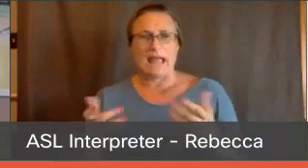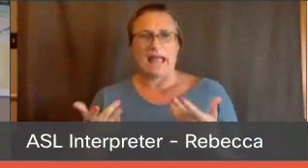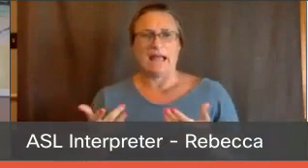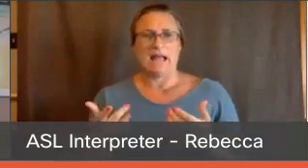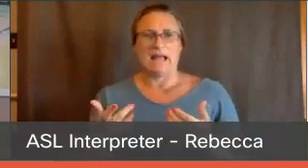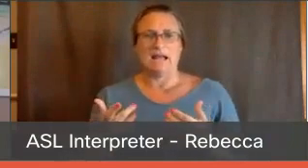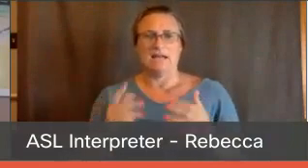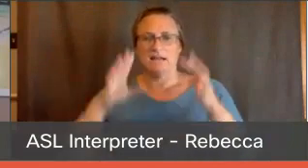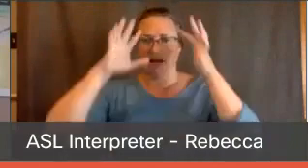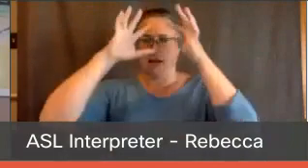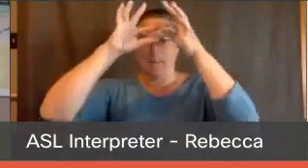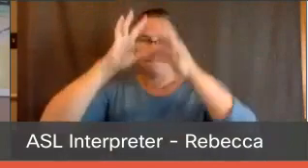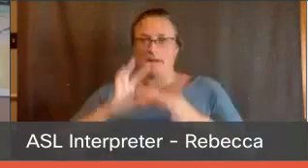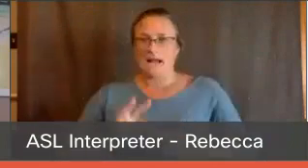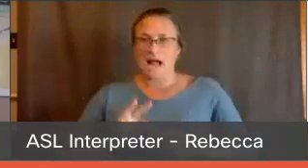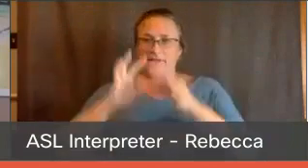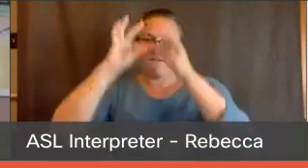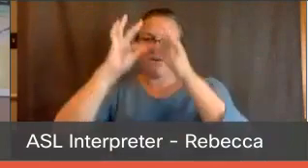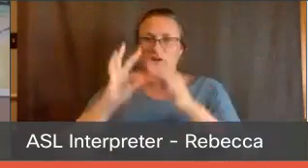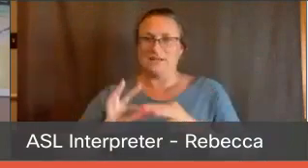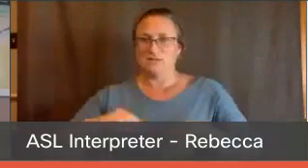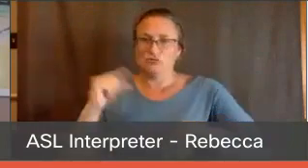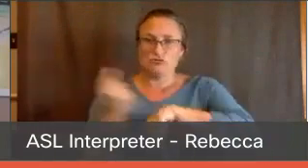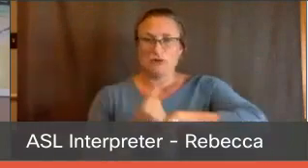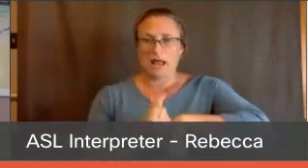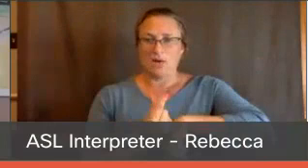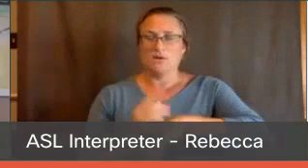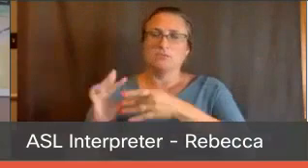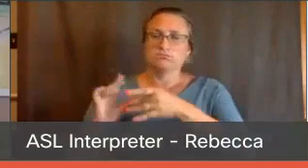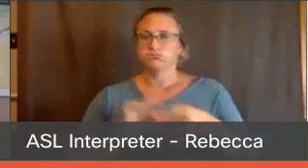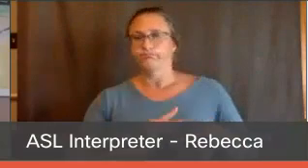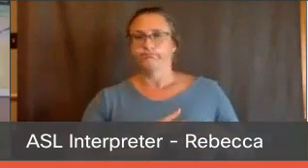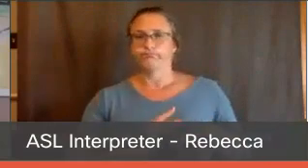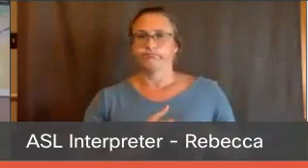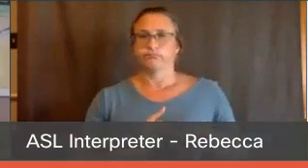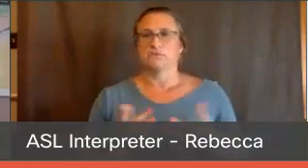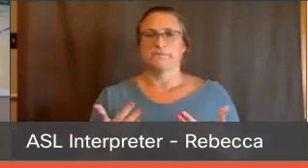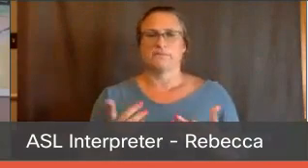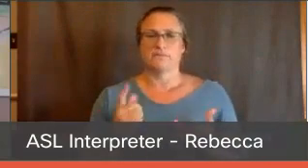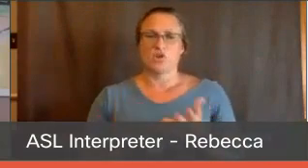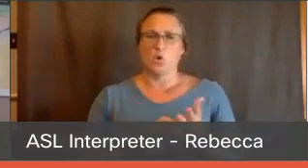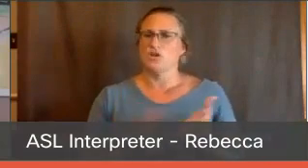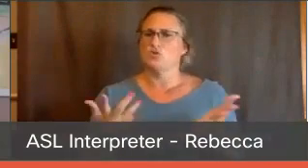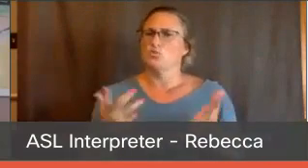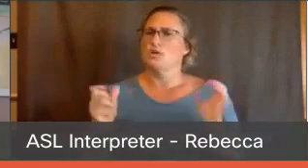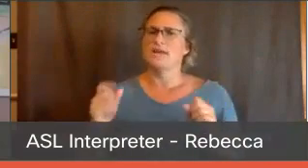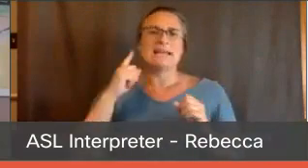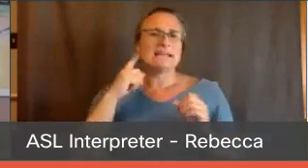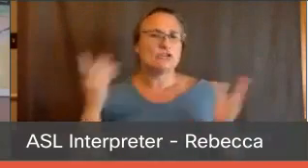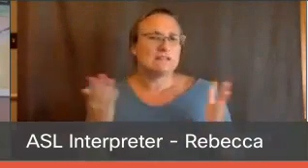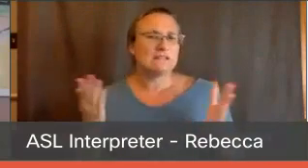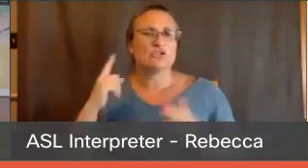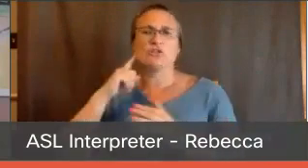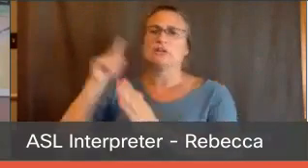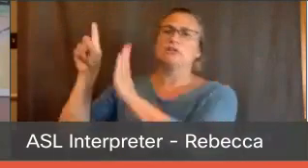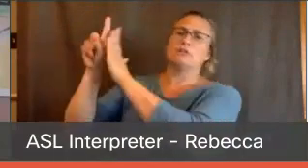mindfulness exercises. You can do grounding exercises, noticing all the things you can hear in a room, or taking deep